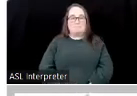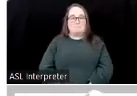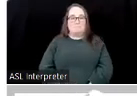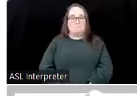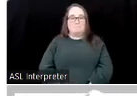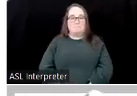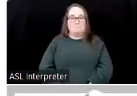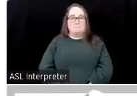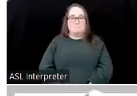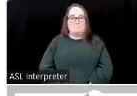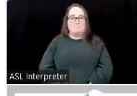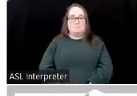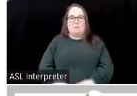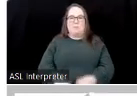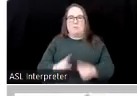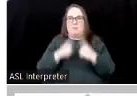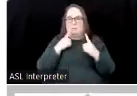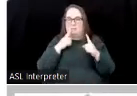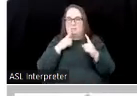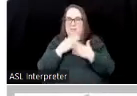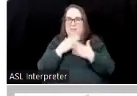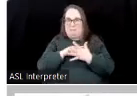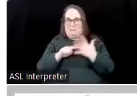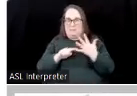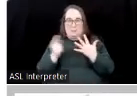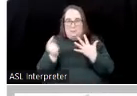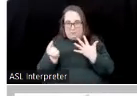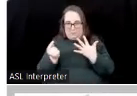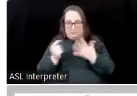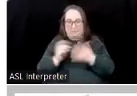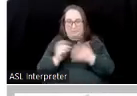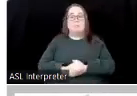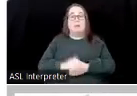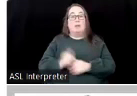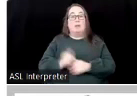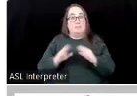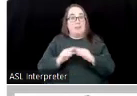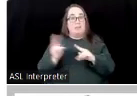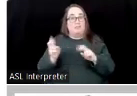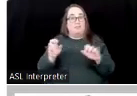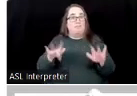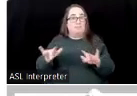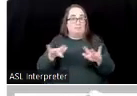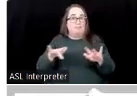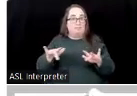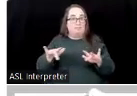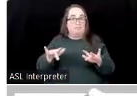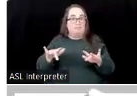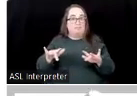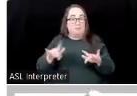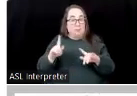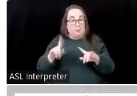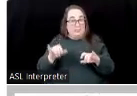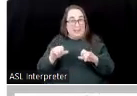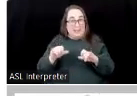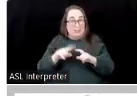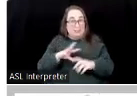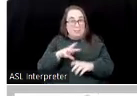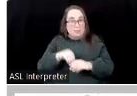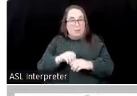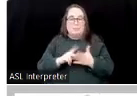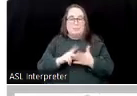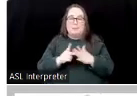First, we'd like to share a few housekeeping items with you. This meeting is being recorded. By staying to participate, you're consenting to